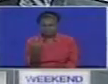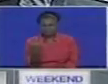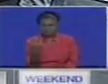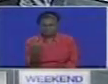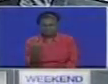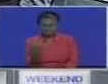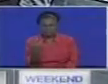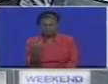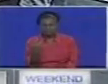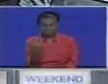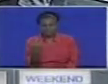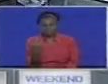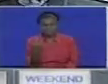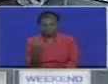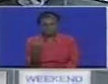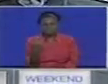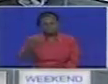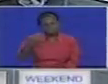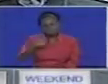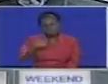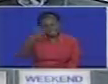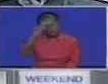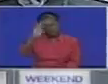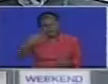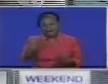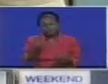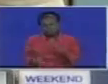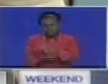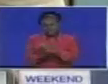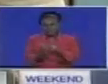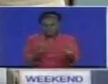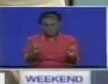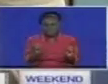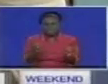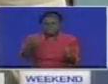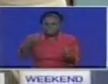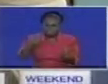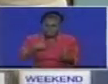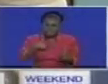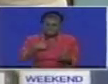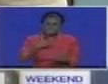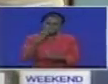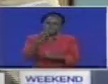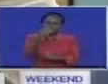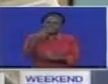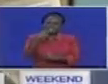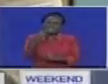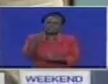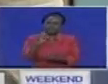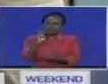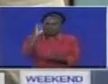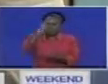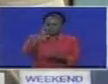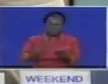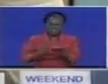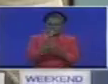it's I don't actually know how to feel about this, because my predictions were not meant to prophesy that was going to happen.